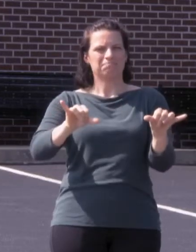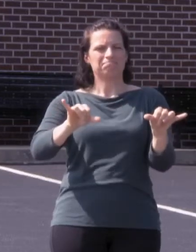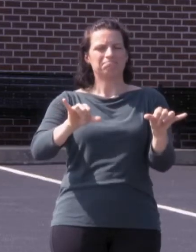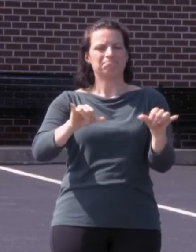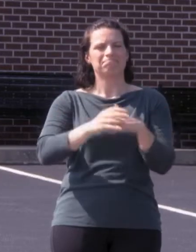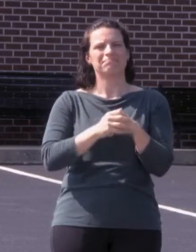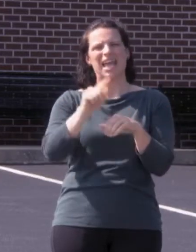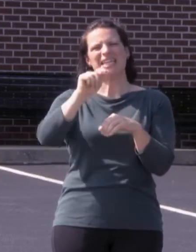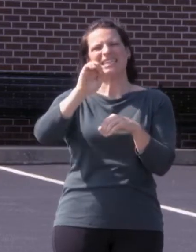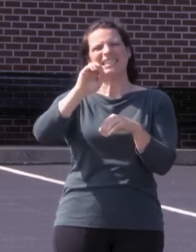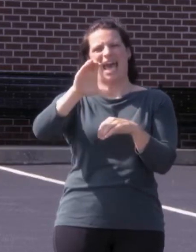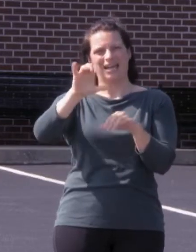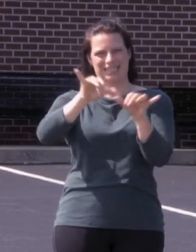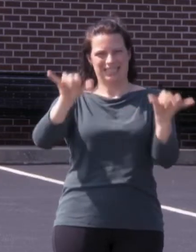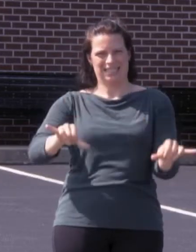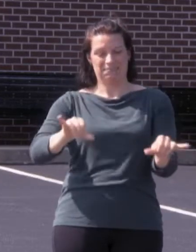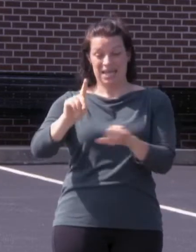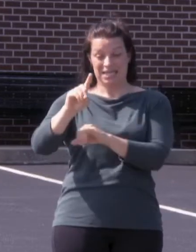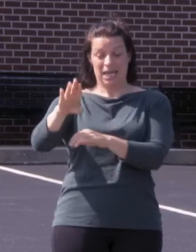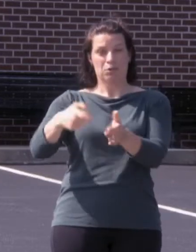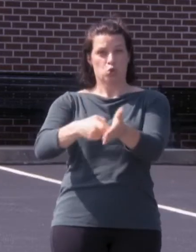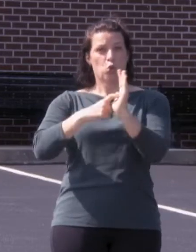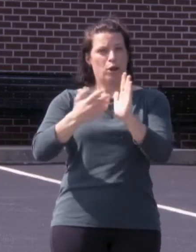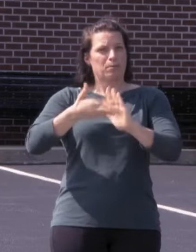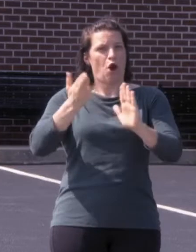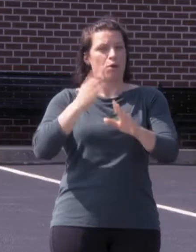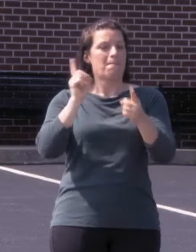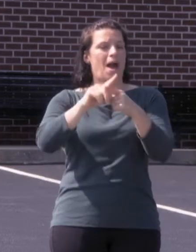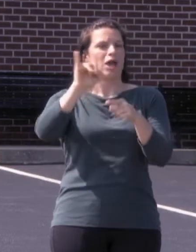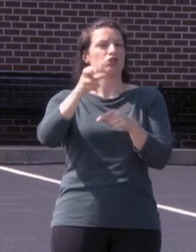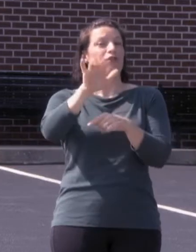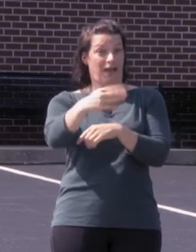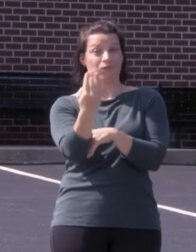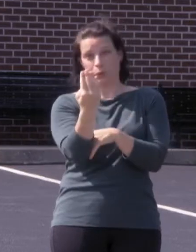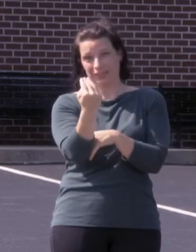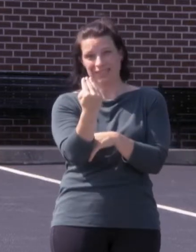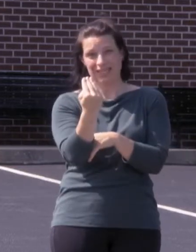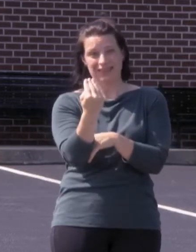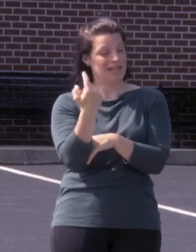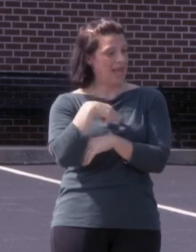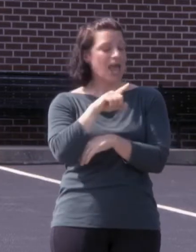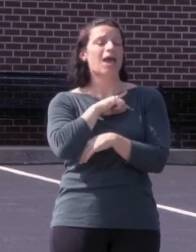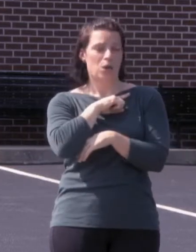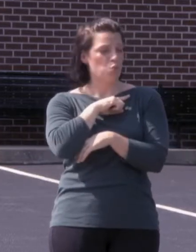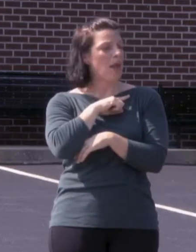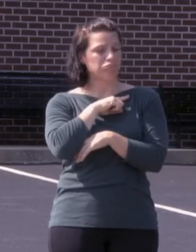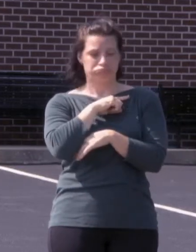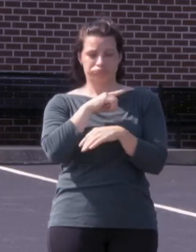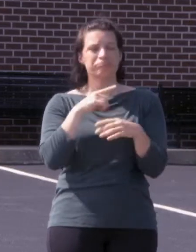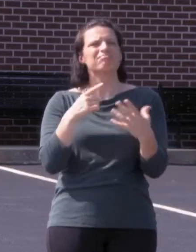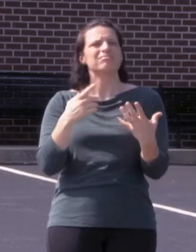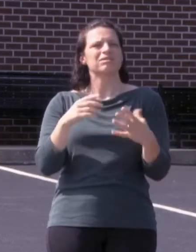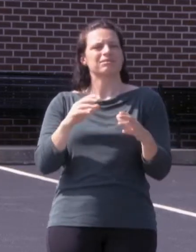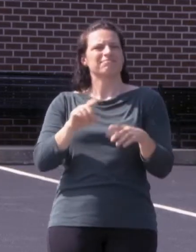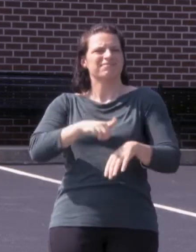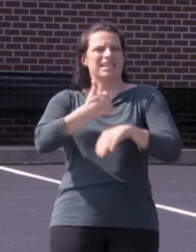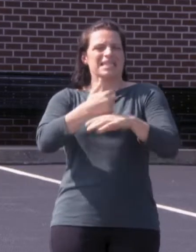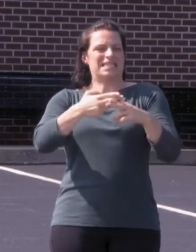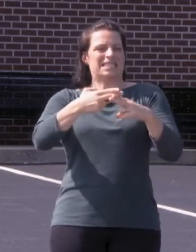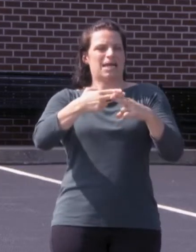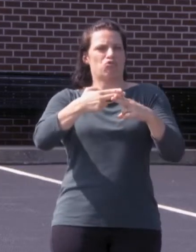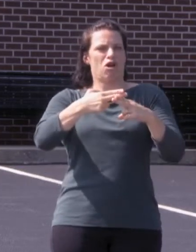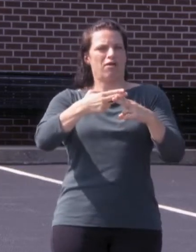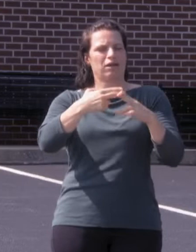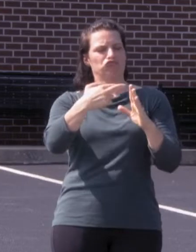system. The database was required to be operational by July 14th, and we promulgated temporary regulations by